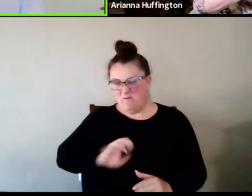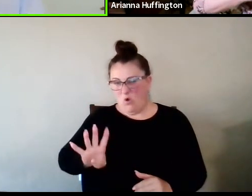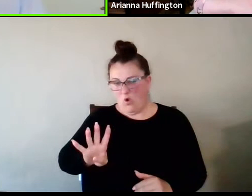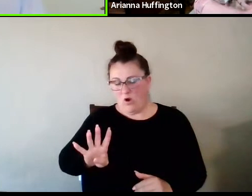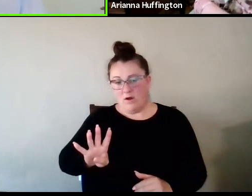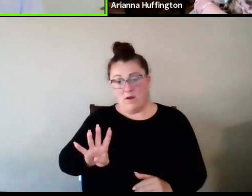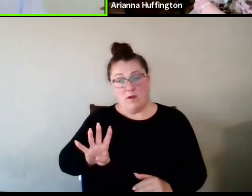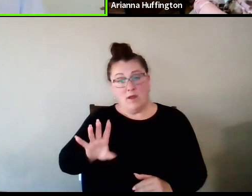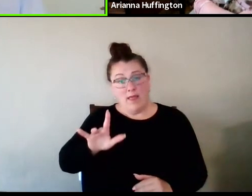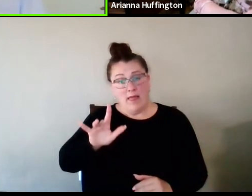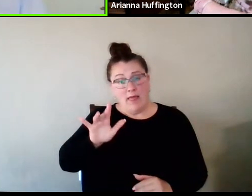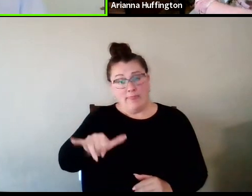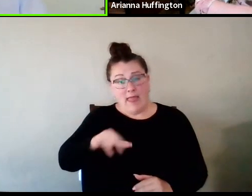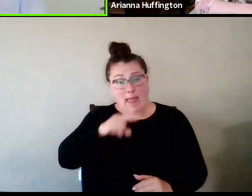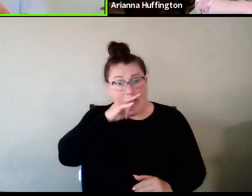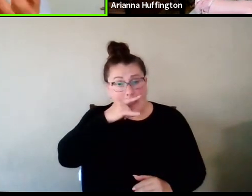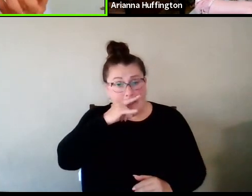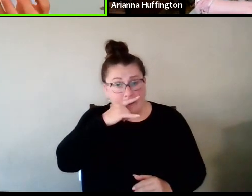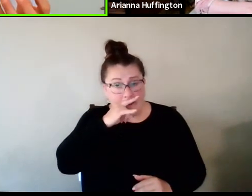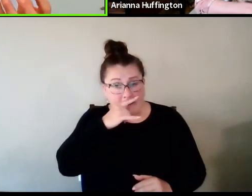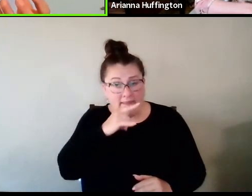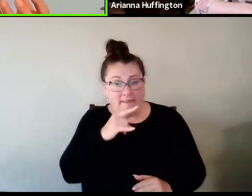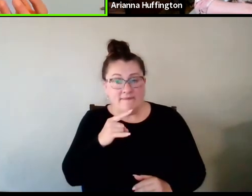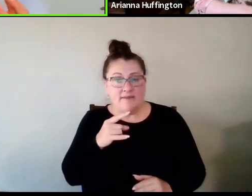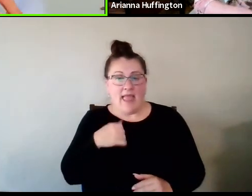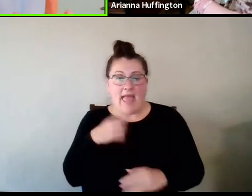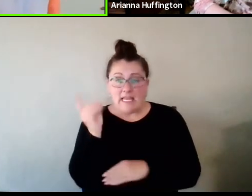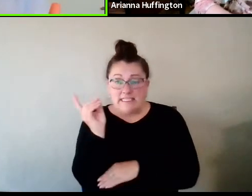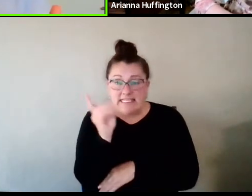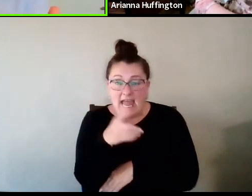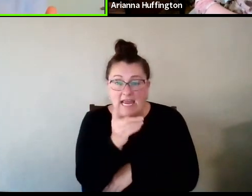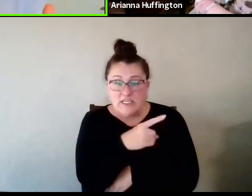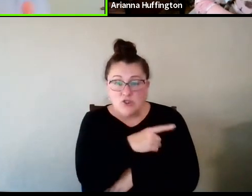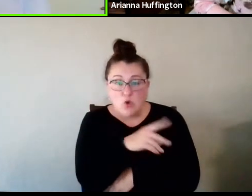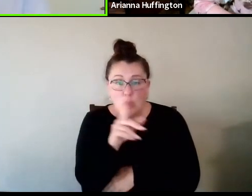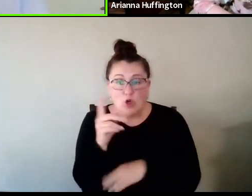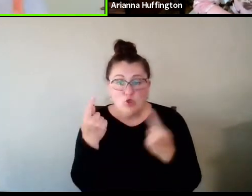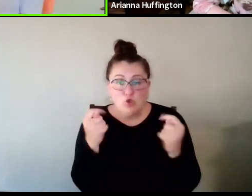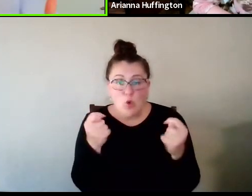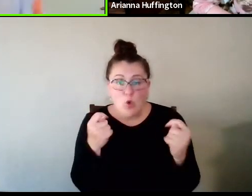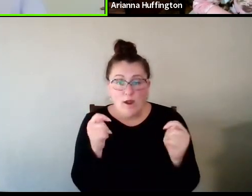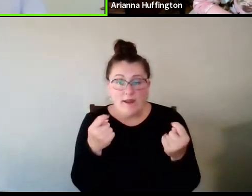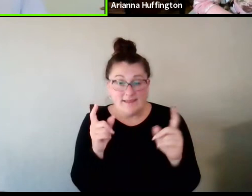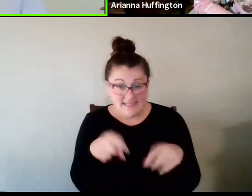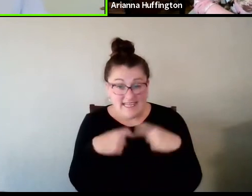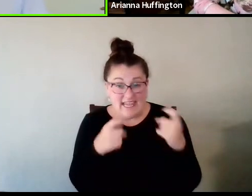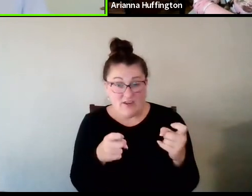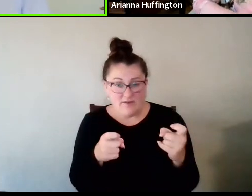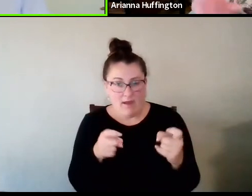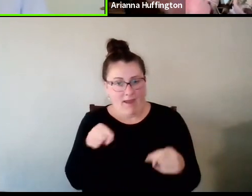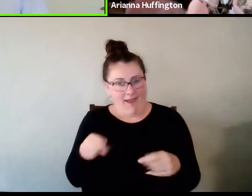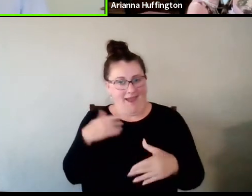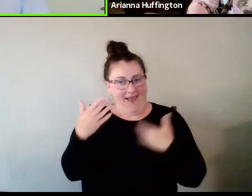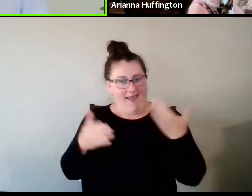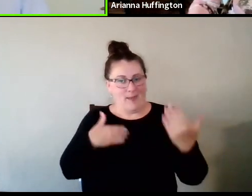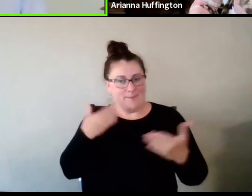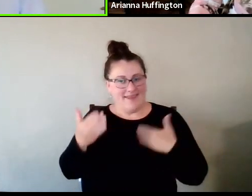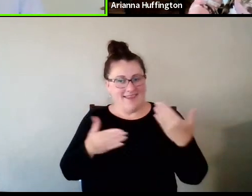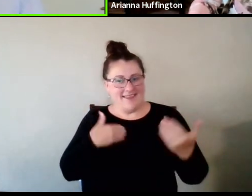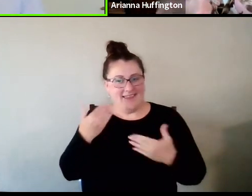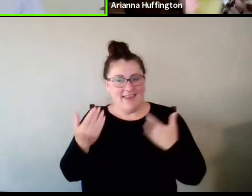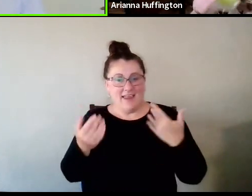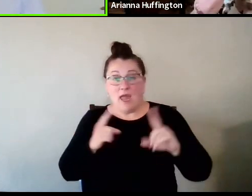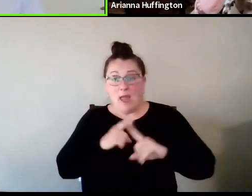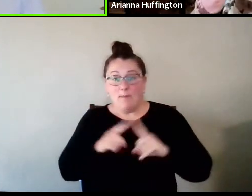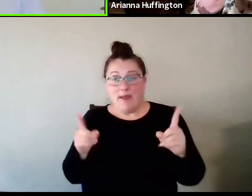the child had gotten a dinosaur toy as a gift. Was very happy, except